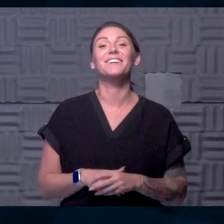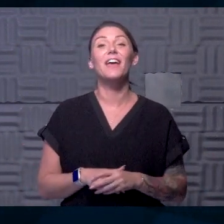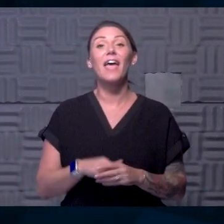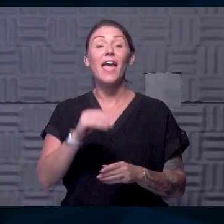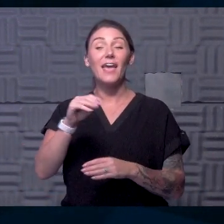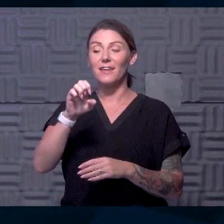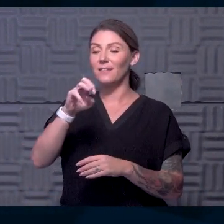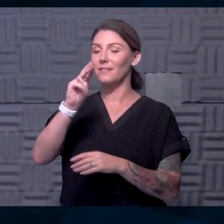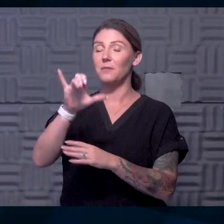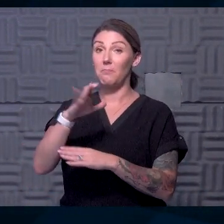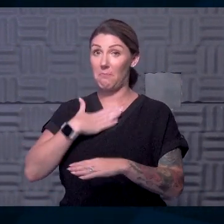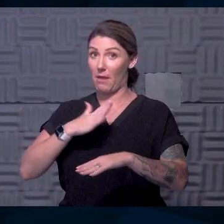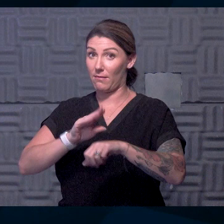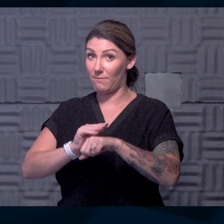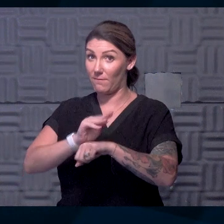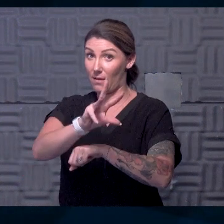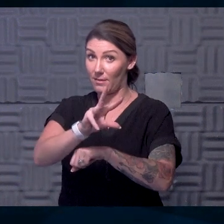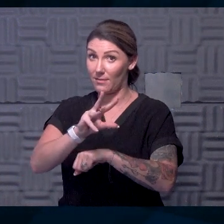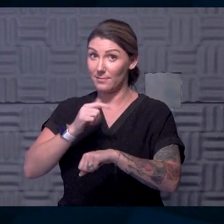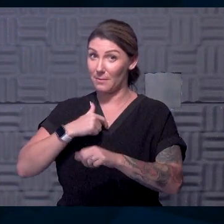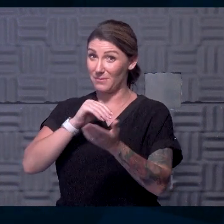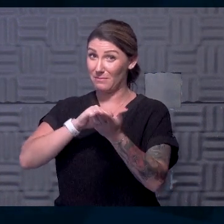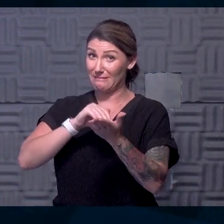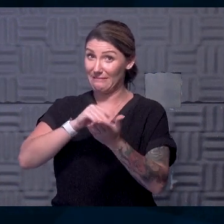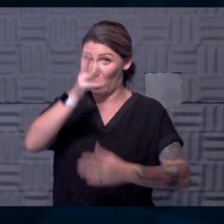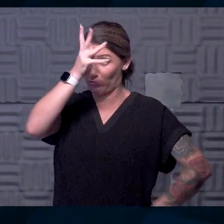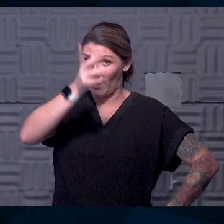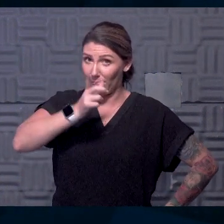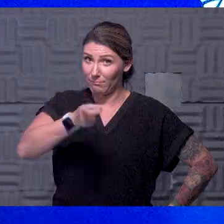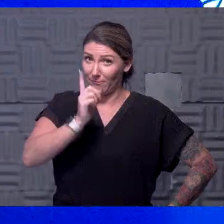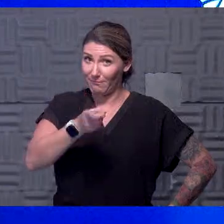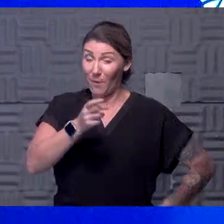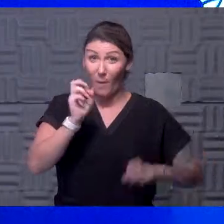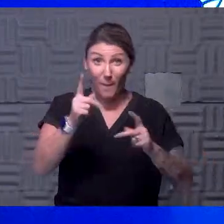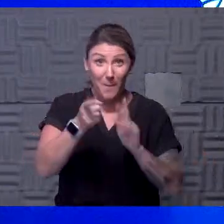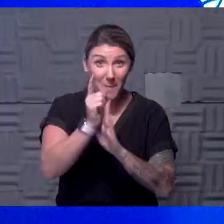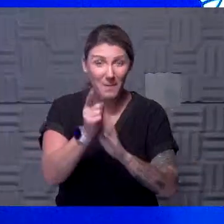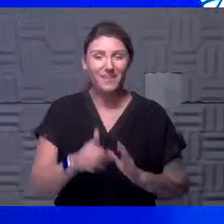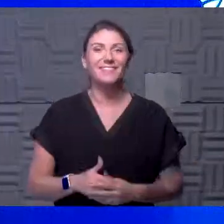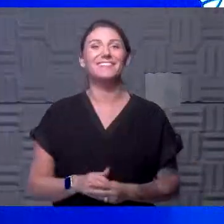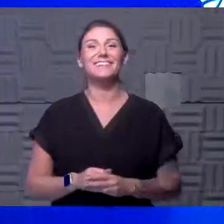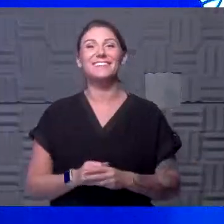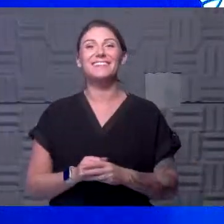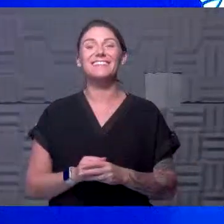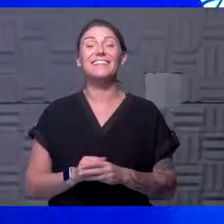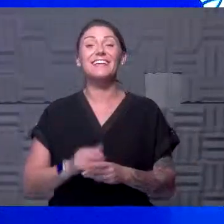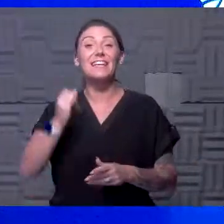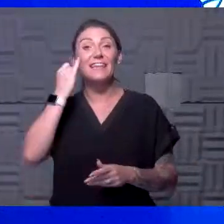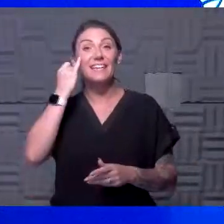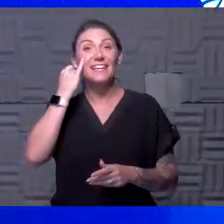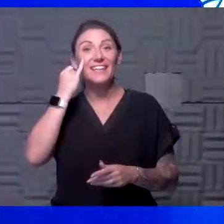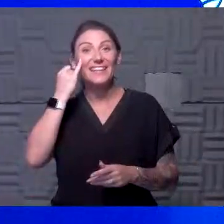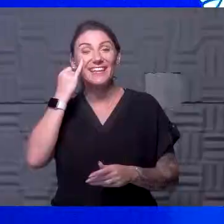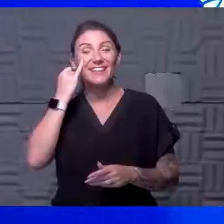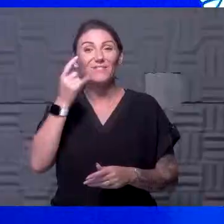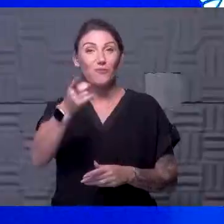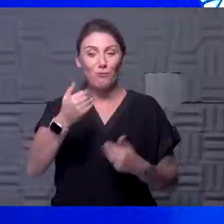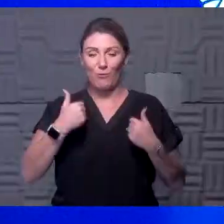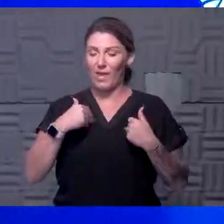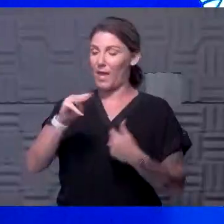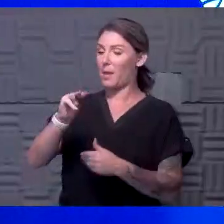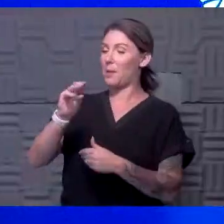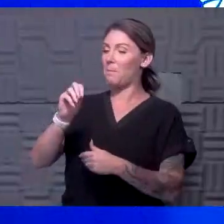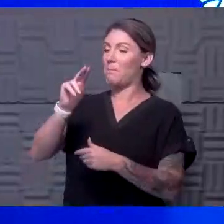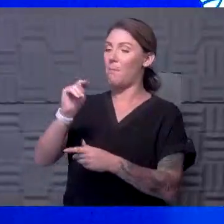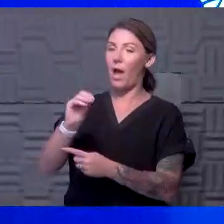my advice to you. I'm going to be a doctor dad for just a minute, okay? Here it is. You ready? If you've had mono and then you had